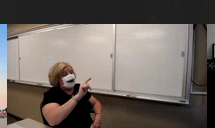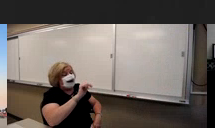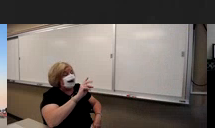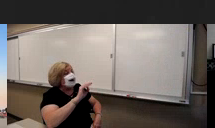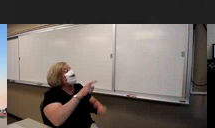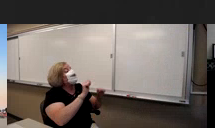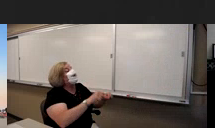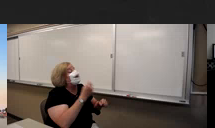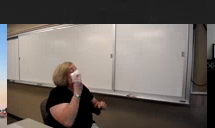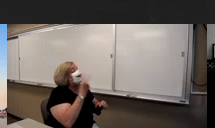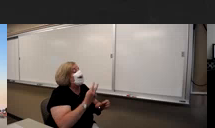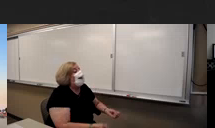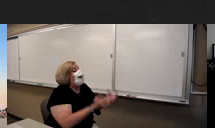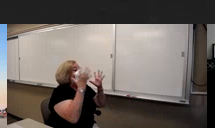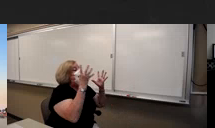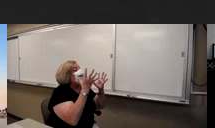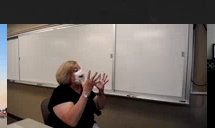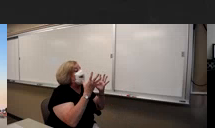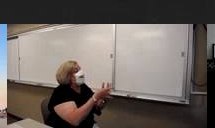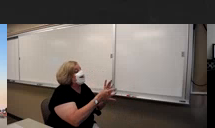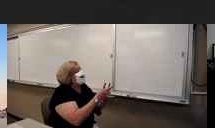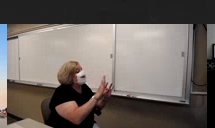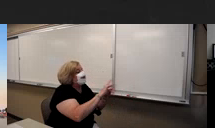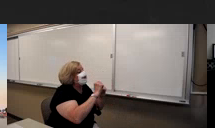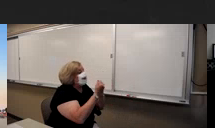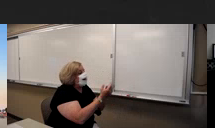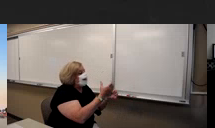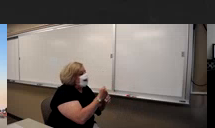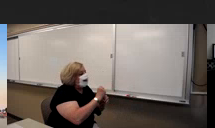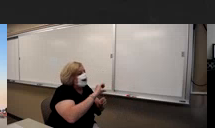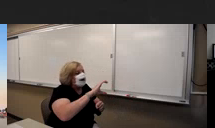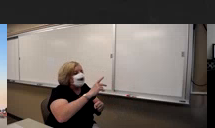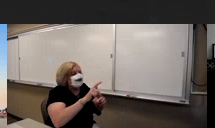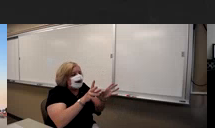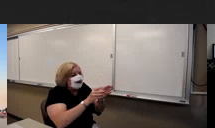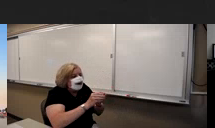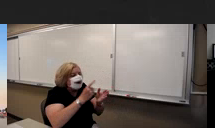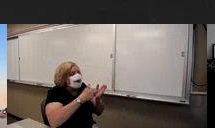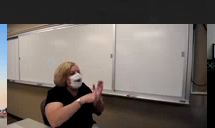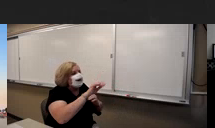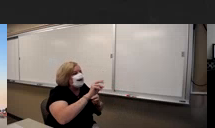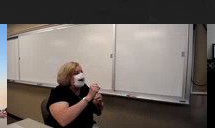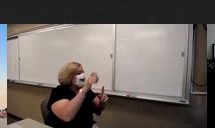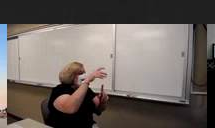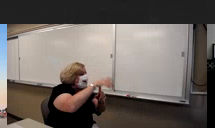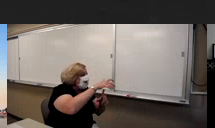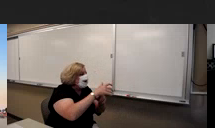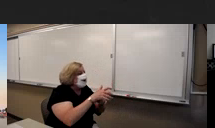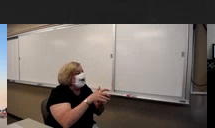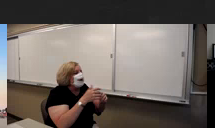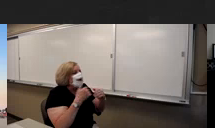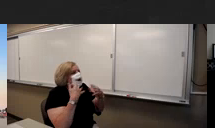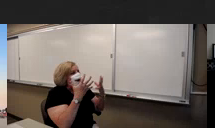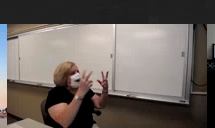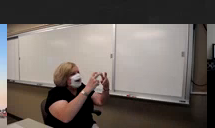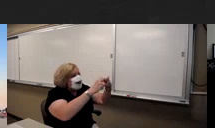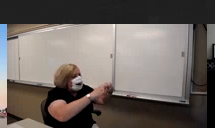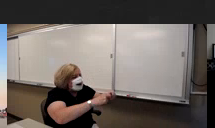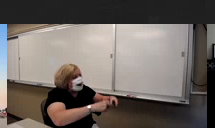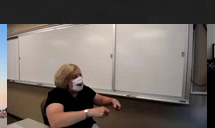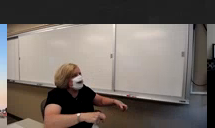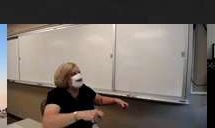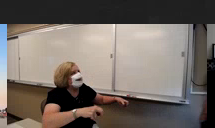your team or channel get? What dates were popular? So you have a lot of analytics within that as